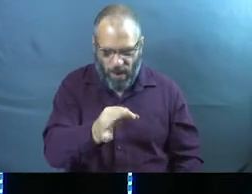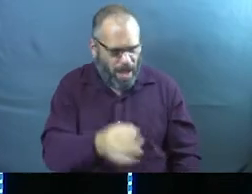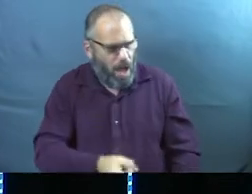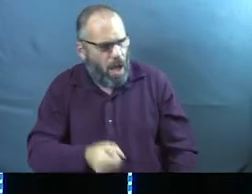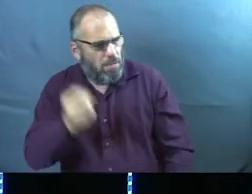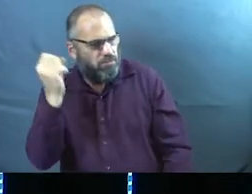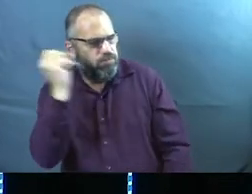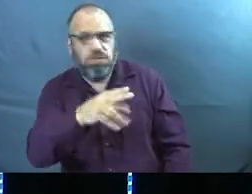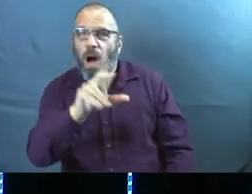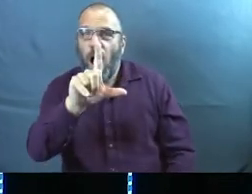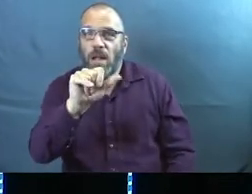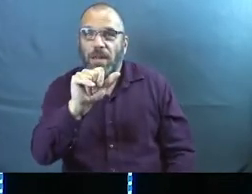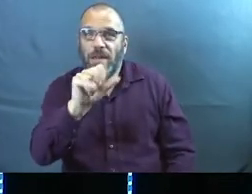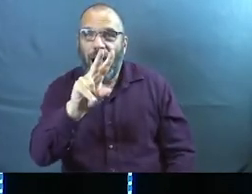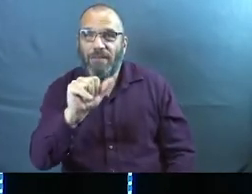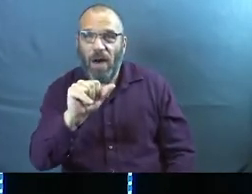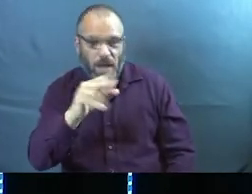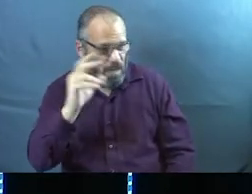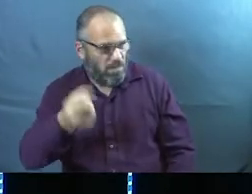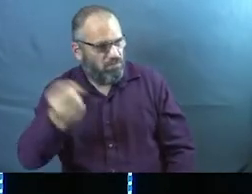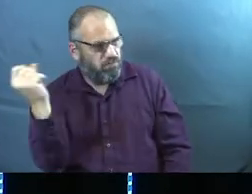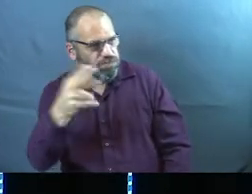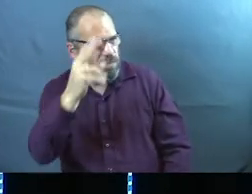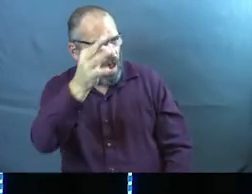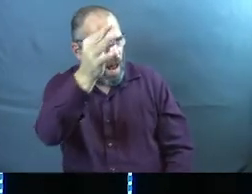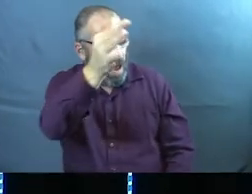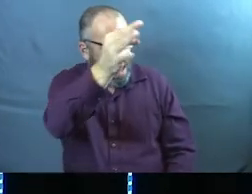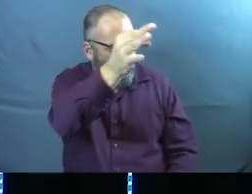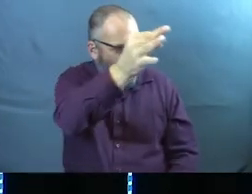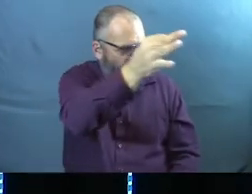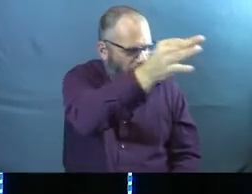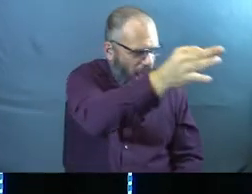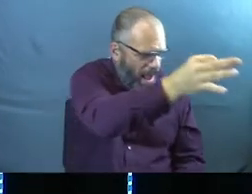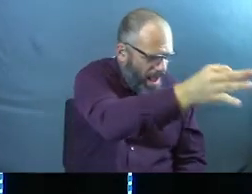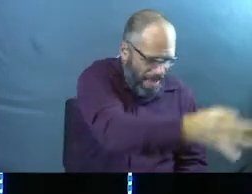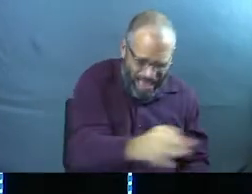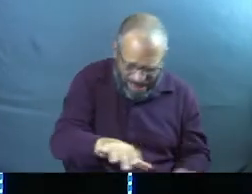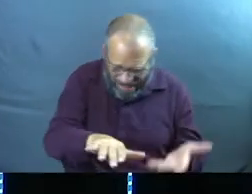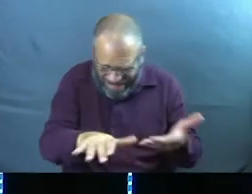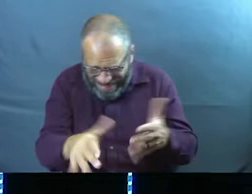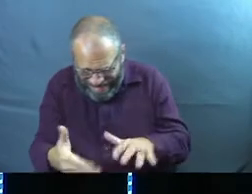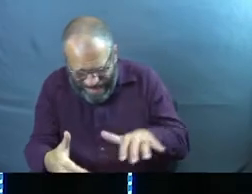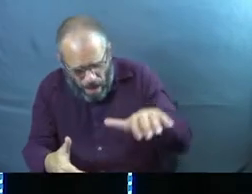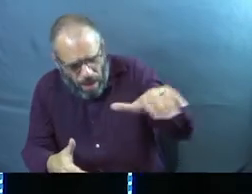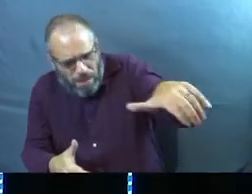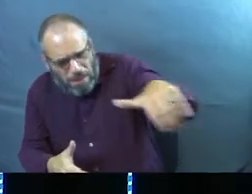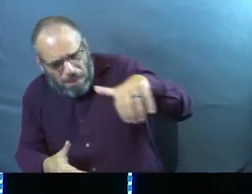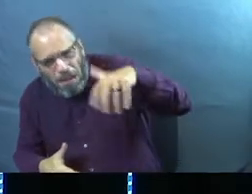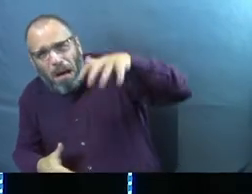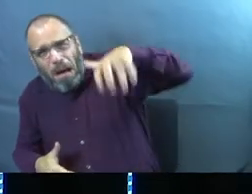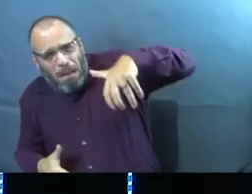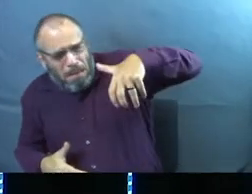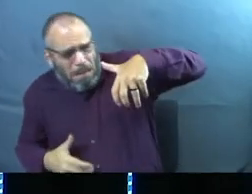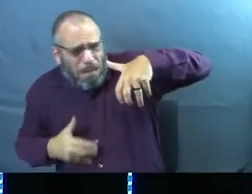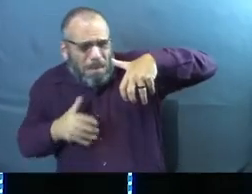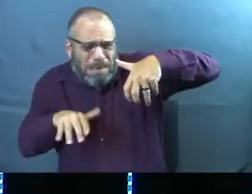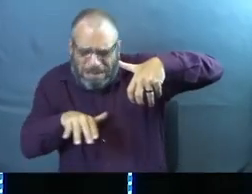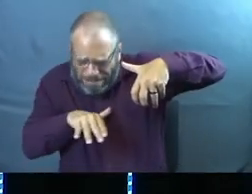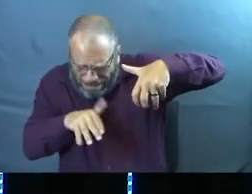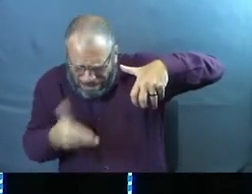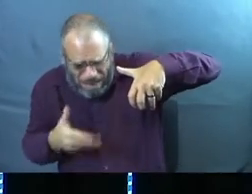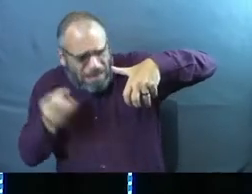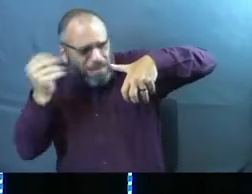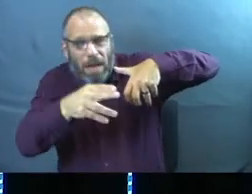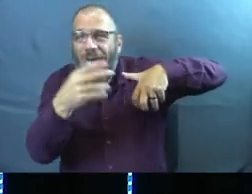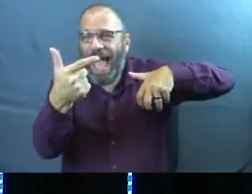into the lava at the very end, but it's been such a journey and they're like almost dead, you know, and they're at the side of this volcano and they're about to die. And then